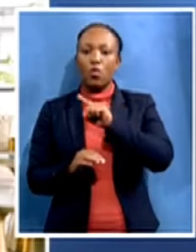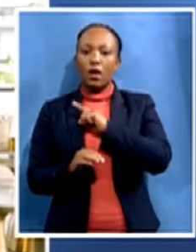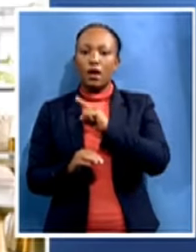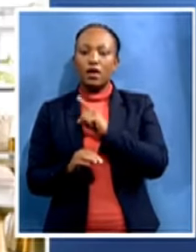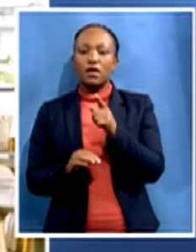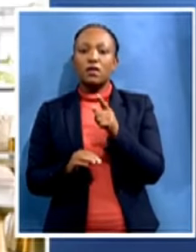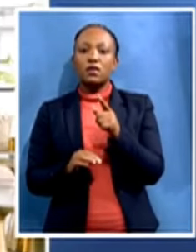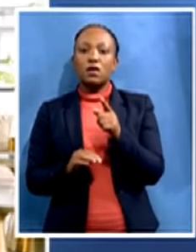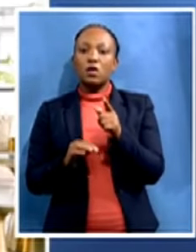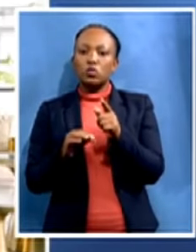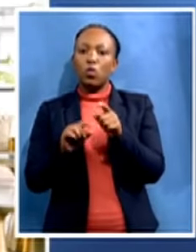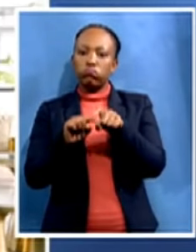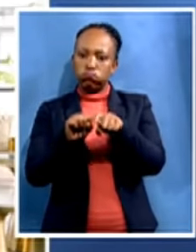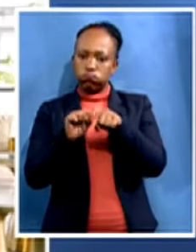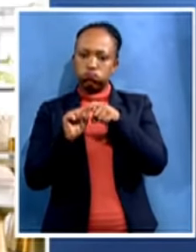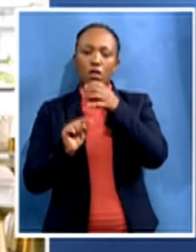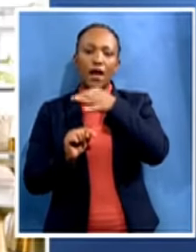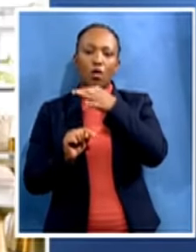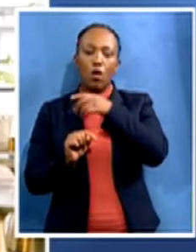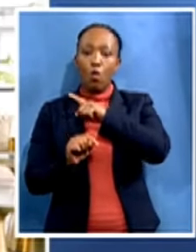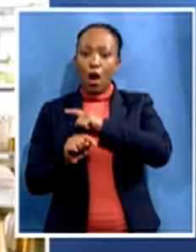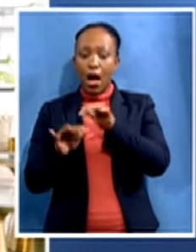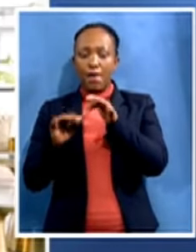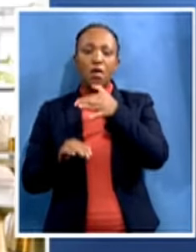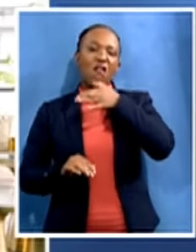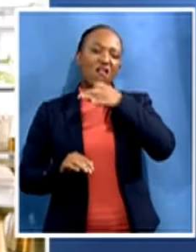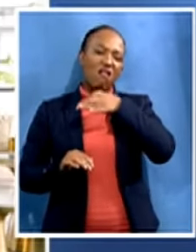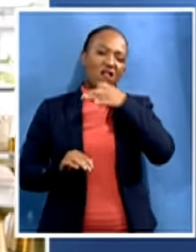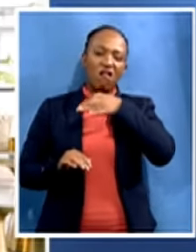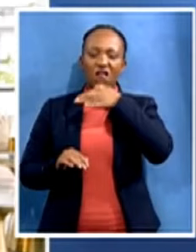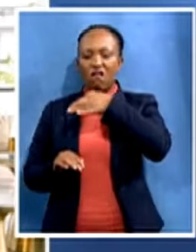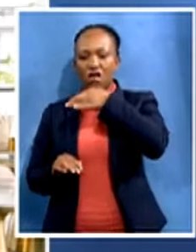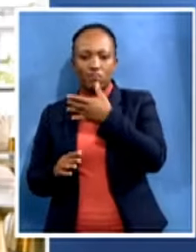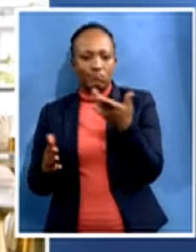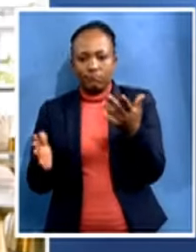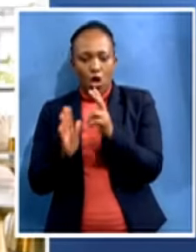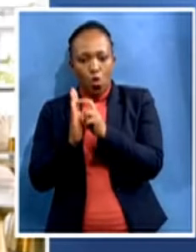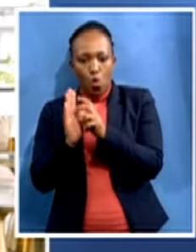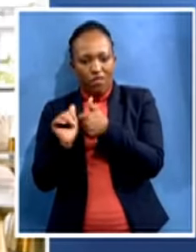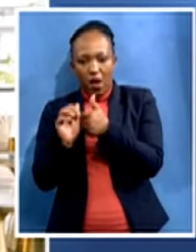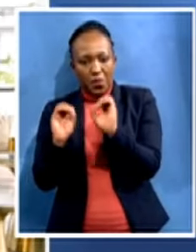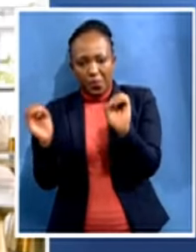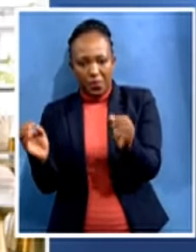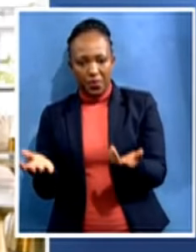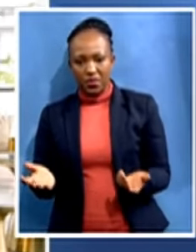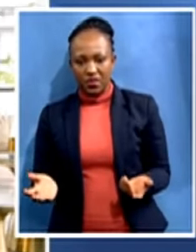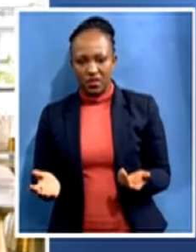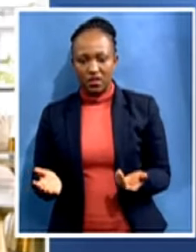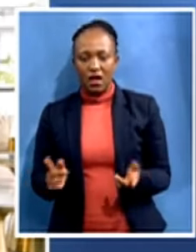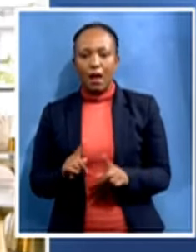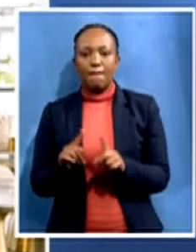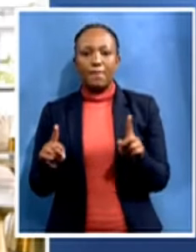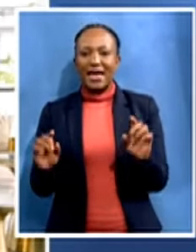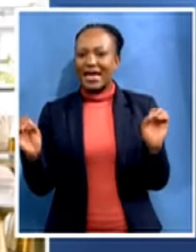have consumed alcohol, they do not observe these measures. So they didn't make any announcement. I would have expected that